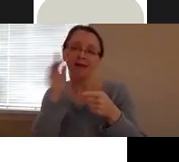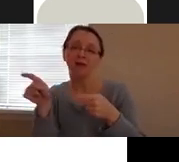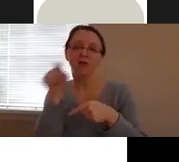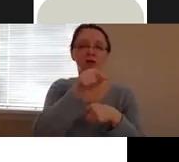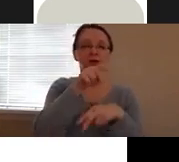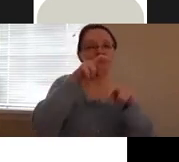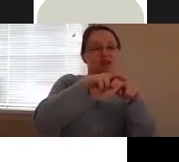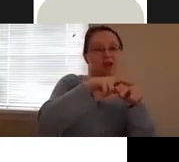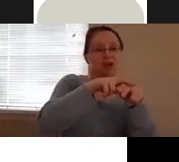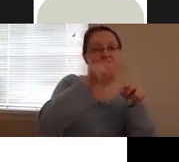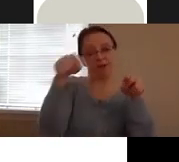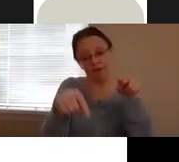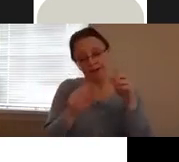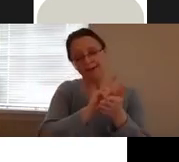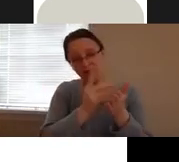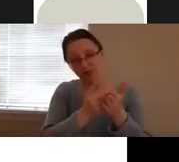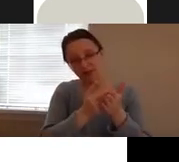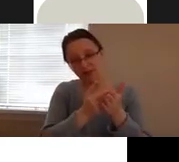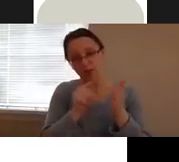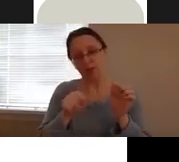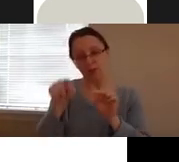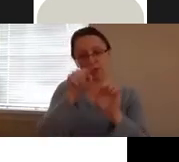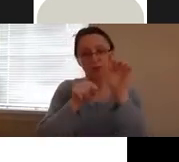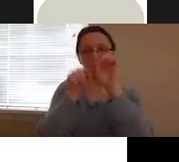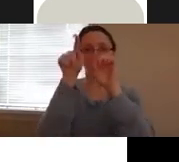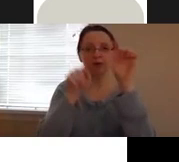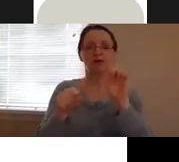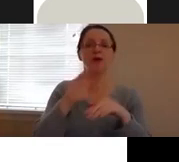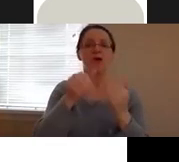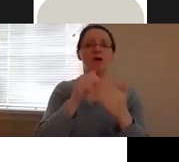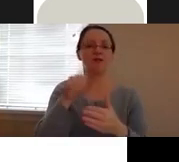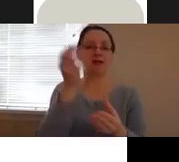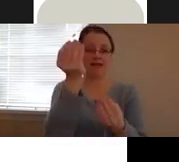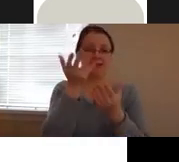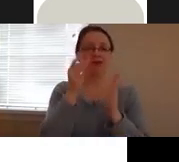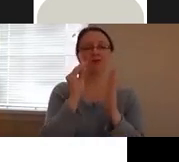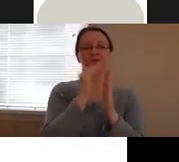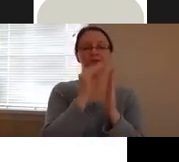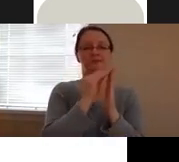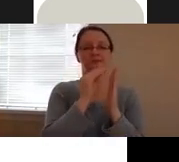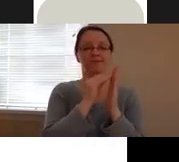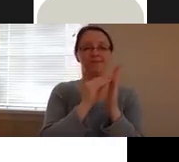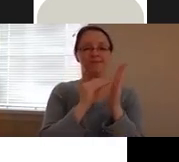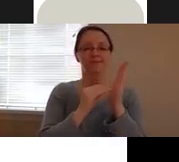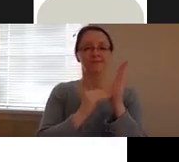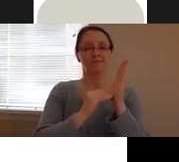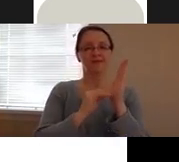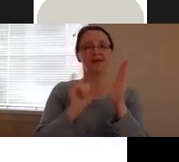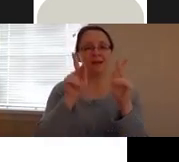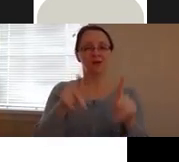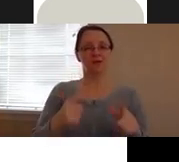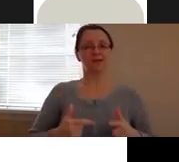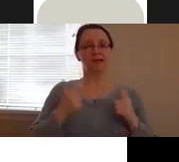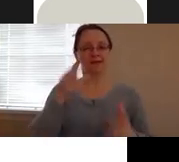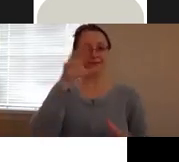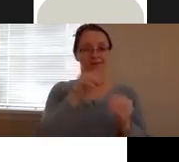area, the bathroom. And we take all of this data, and we look at the life of this Parkinson patient